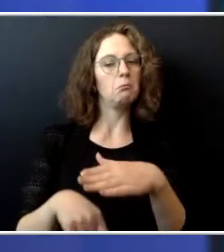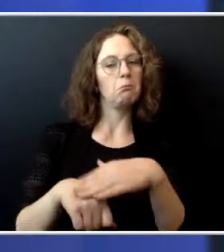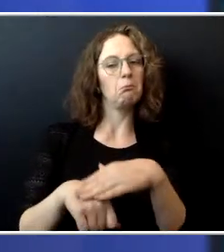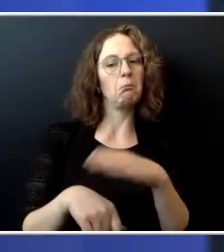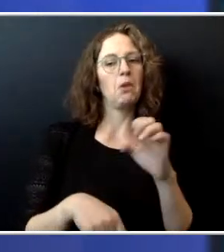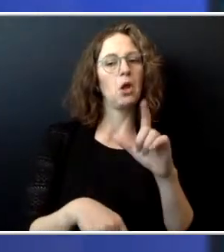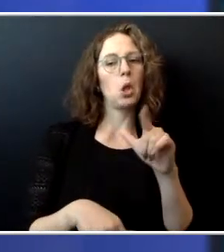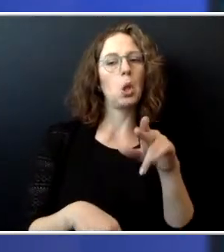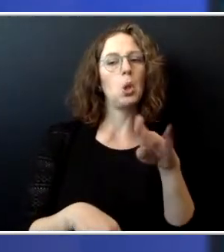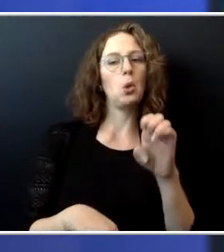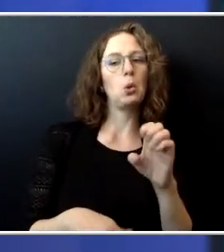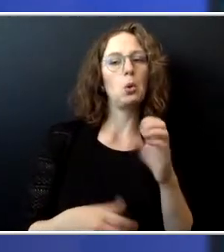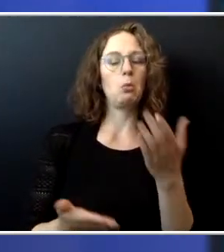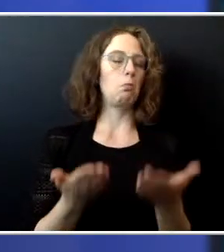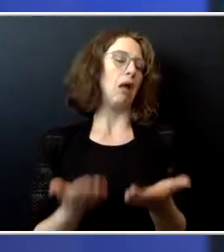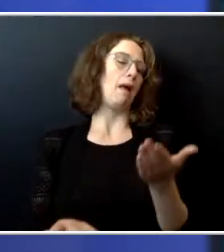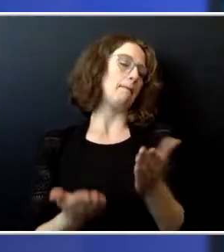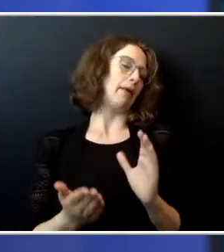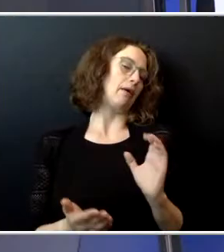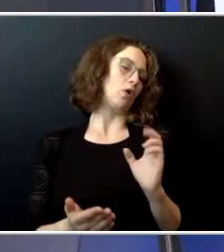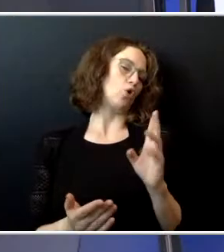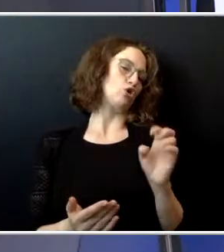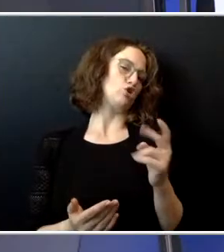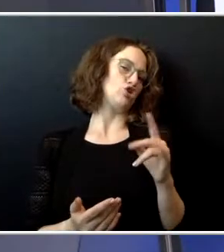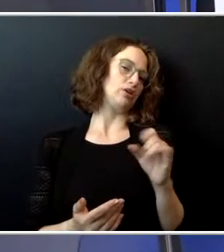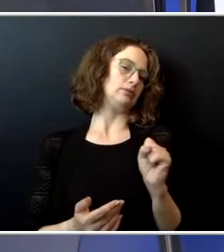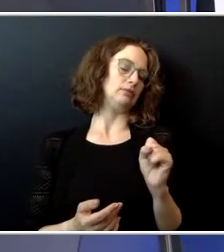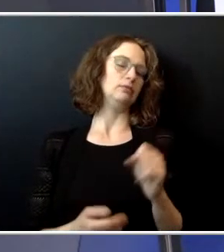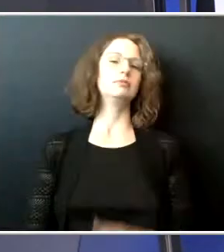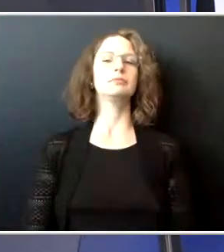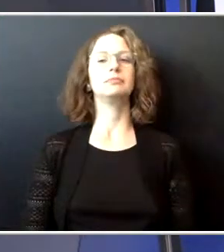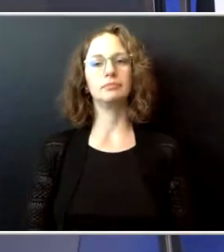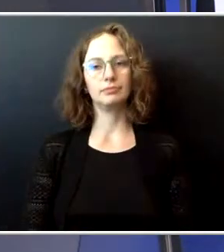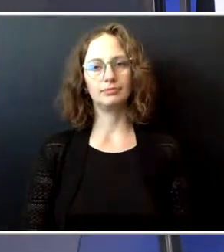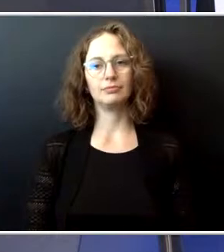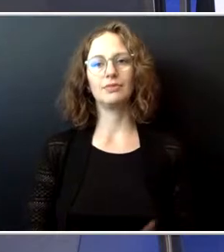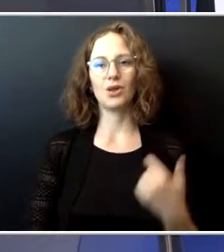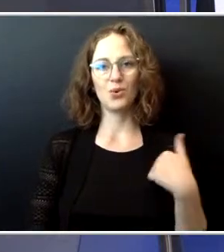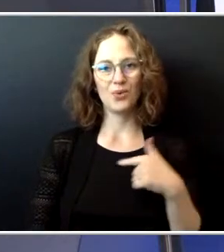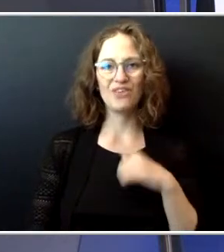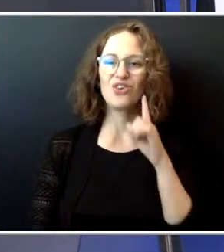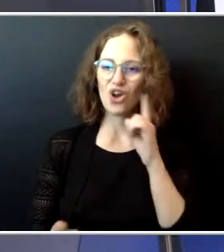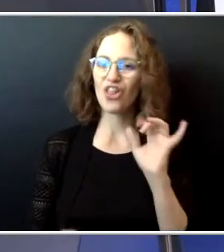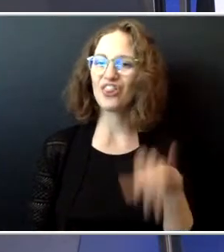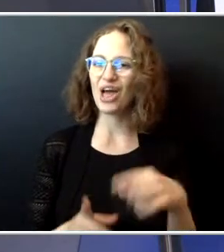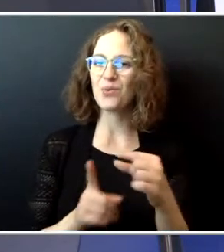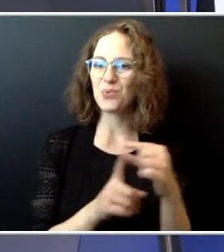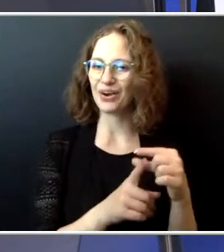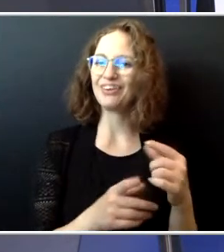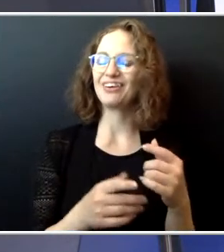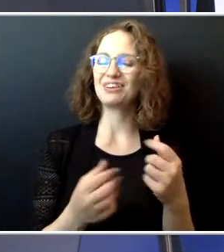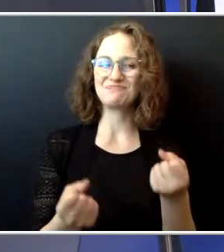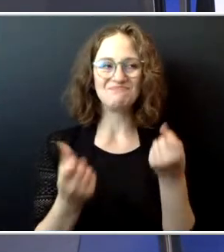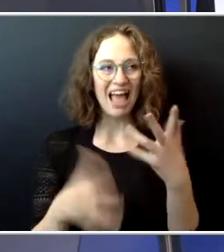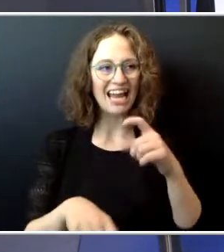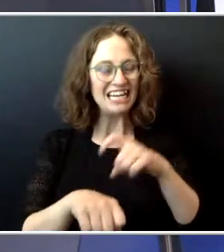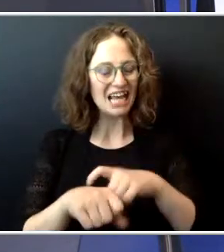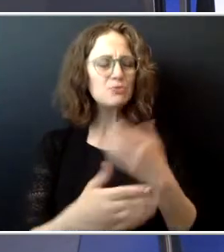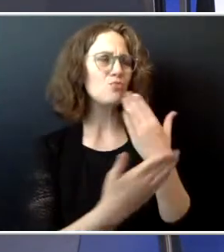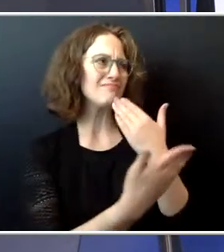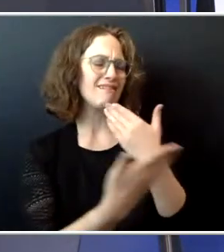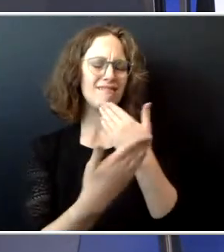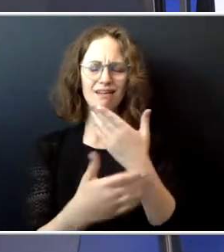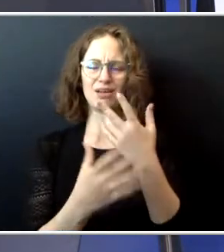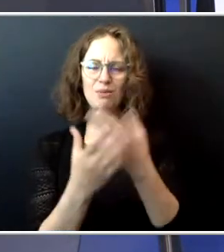we get them tests for it. Again, we've heard the word Cushing's on this program many times, so thank you both for being here just to help educate us Absolutely.